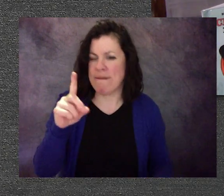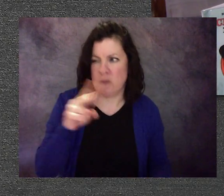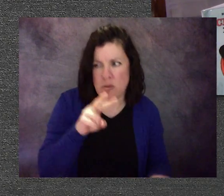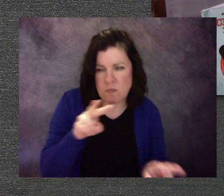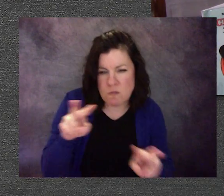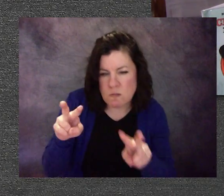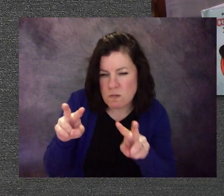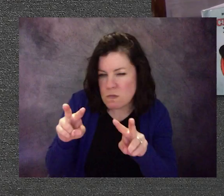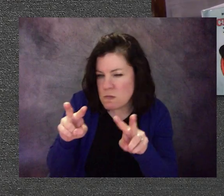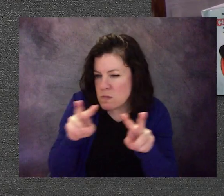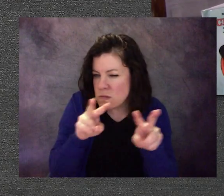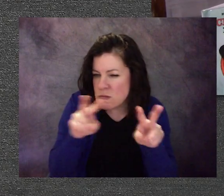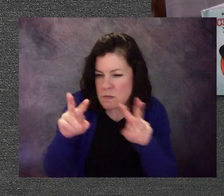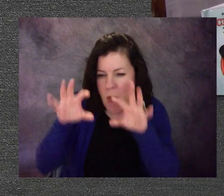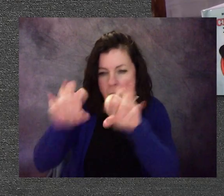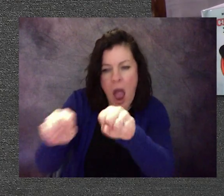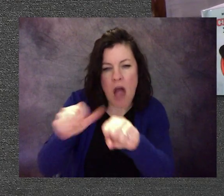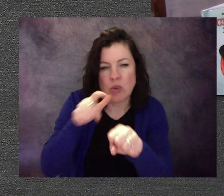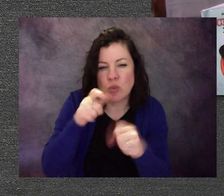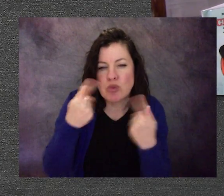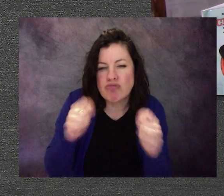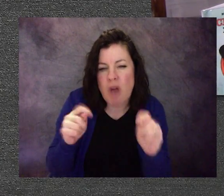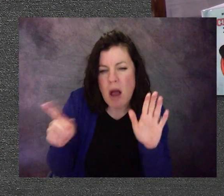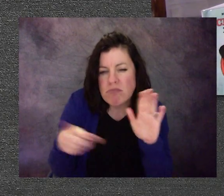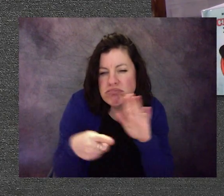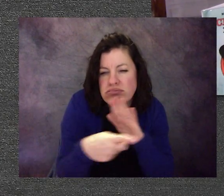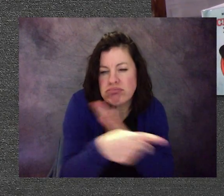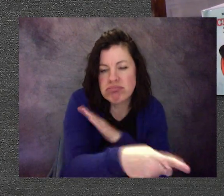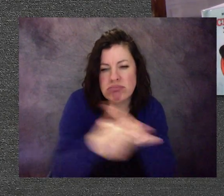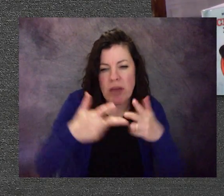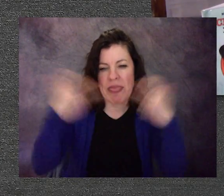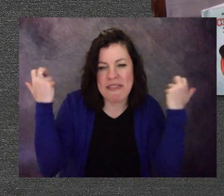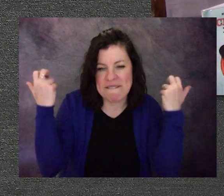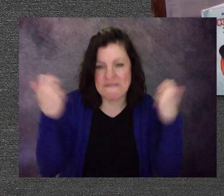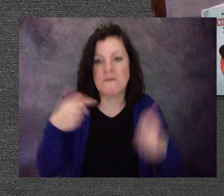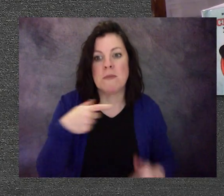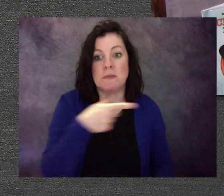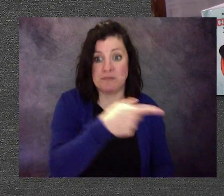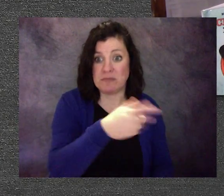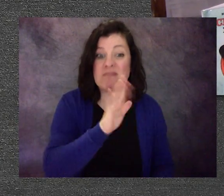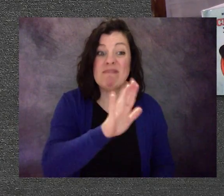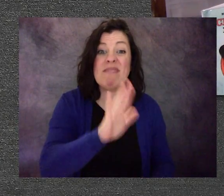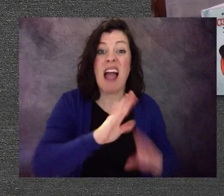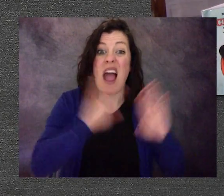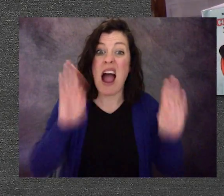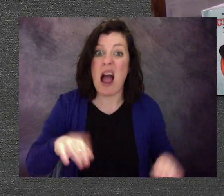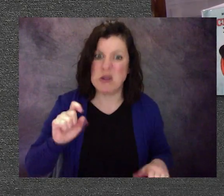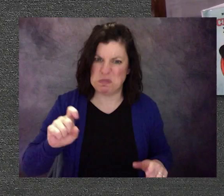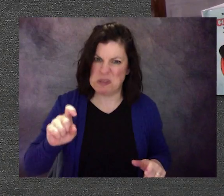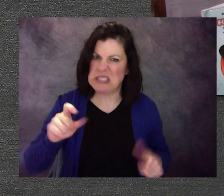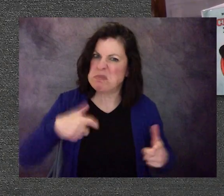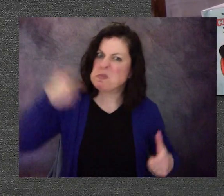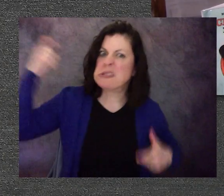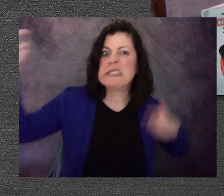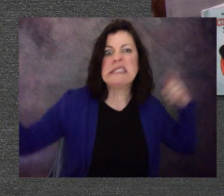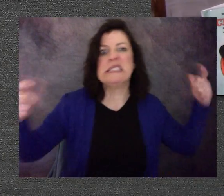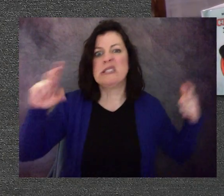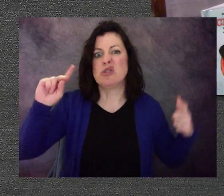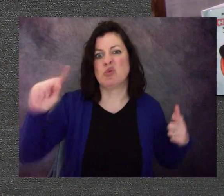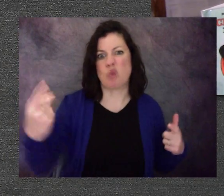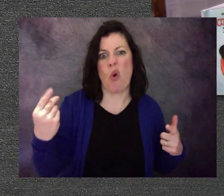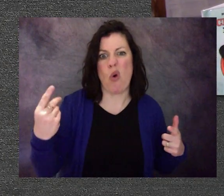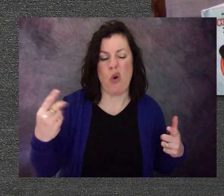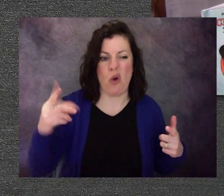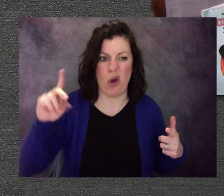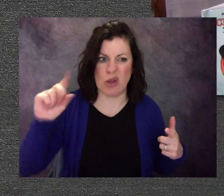big, huge house that Clifford has. He has to have an extra big dog house because he's an extra big dog. The bad